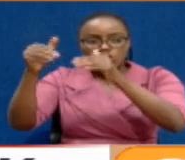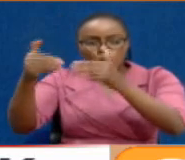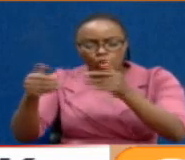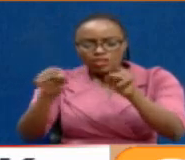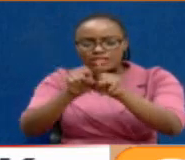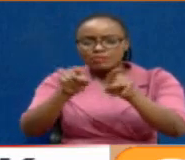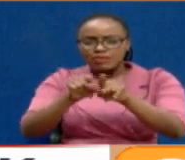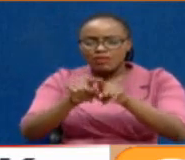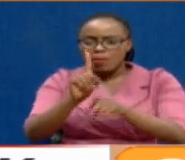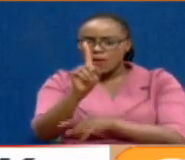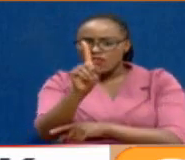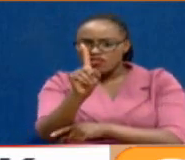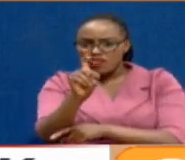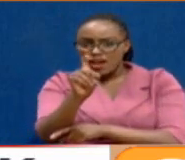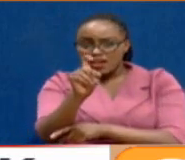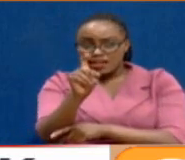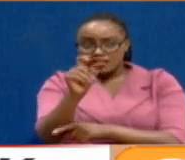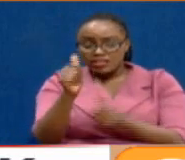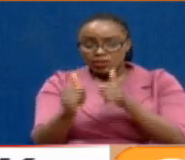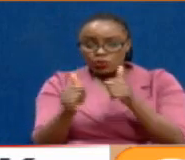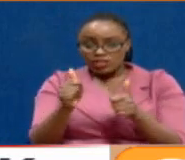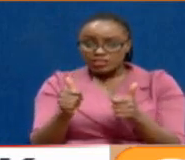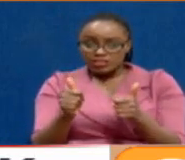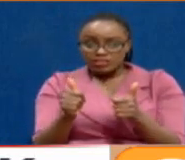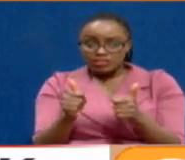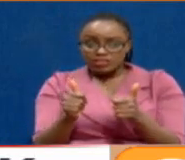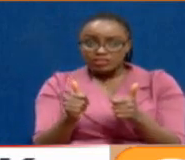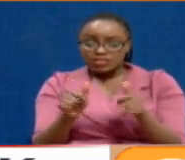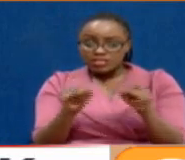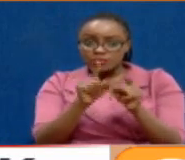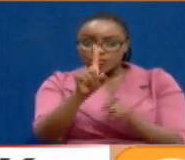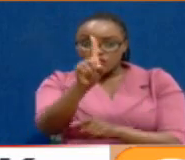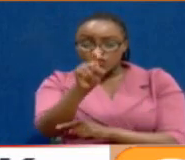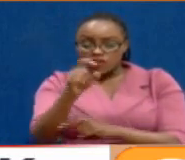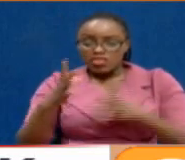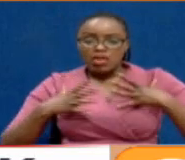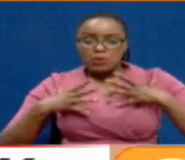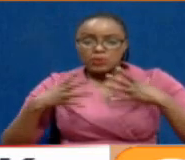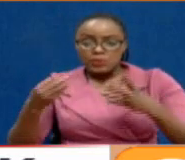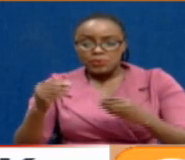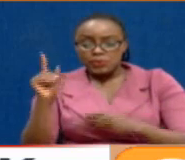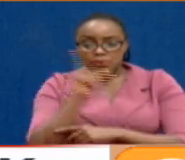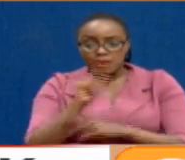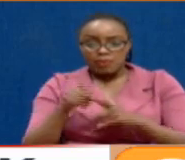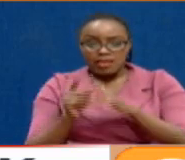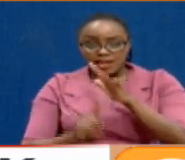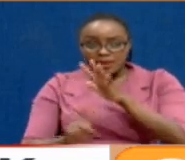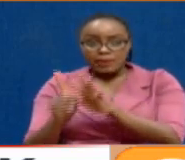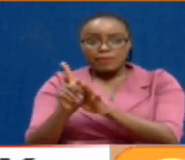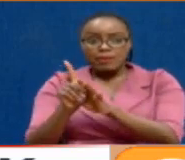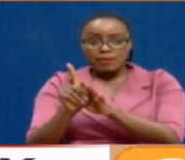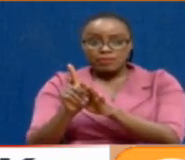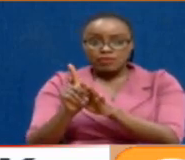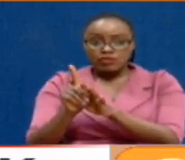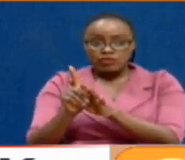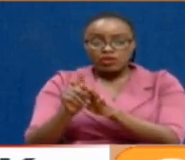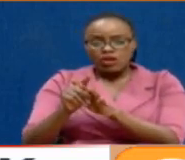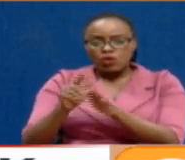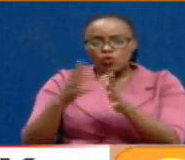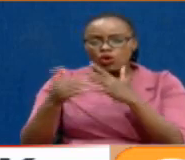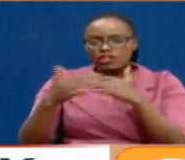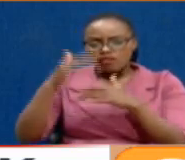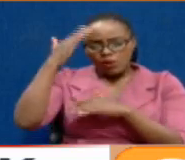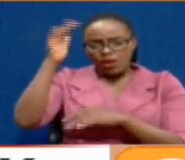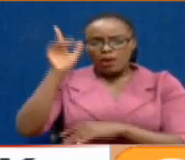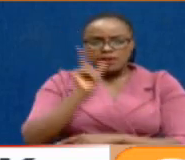the same virus that, you know, they recovered from and then it has come up. And what is also, I